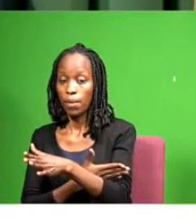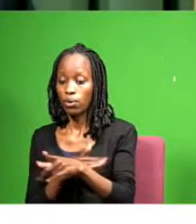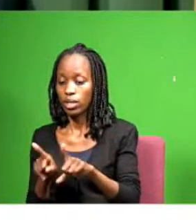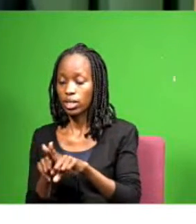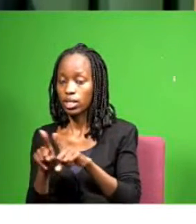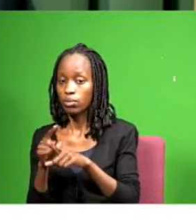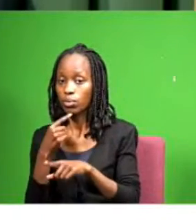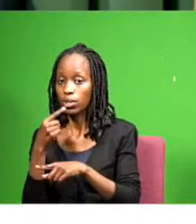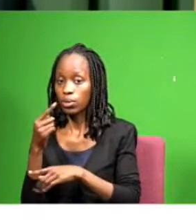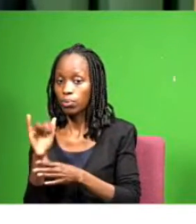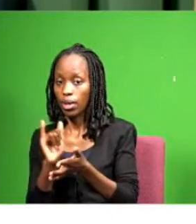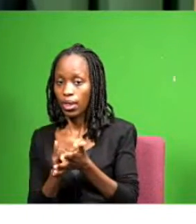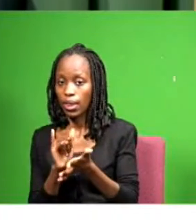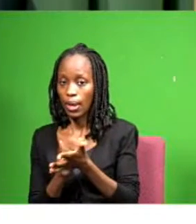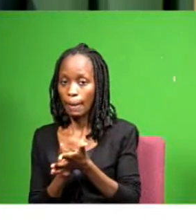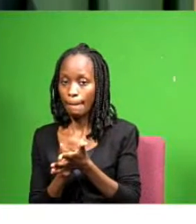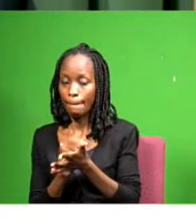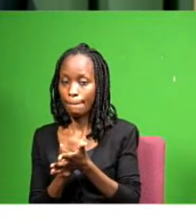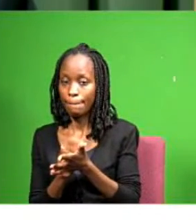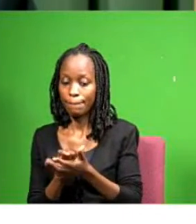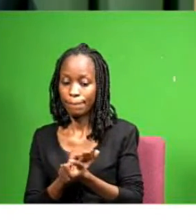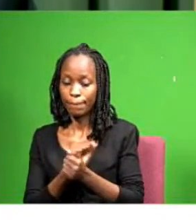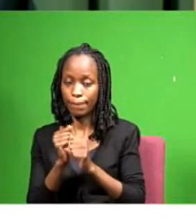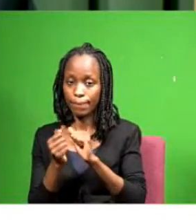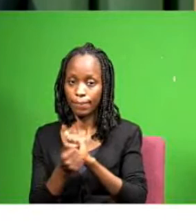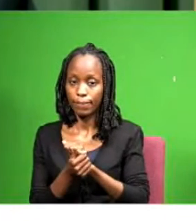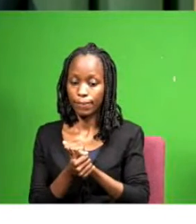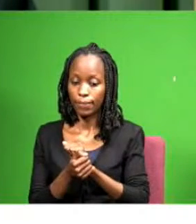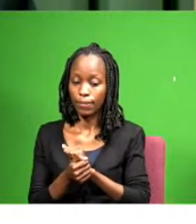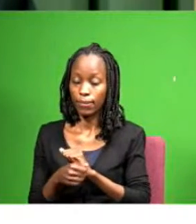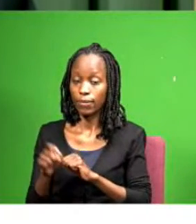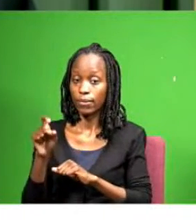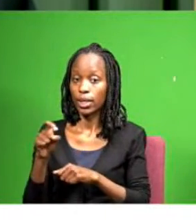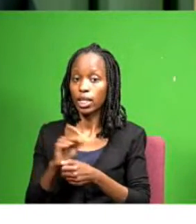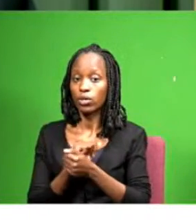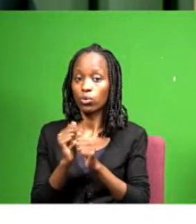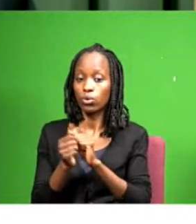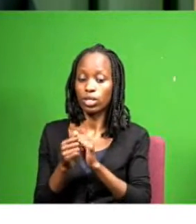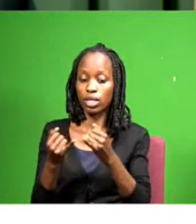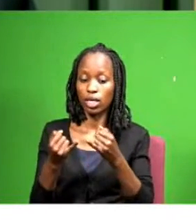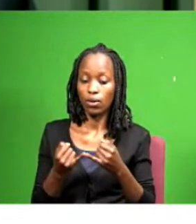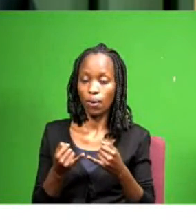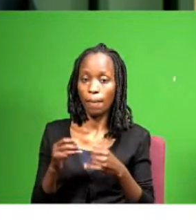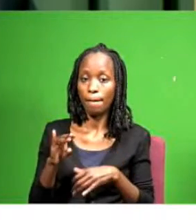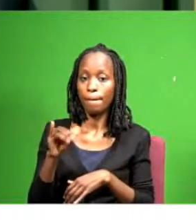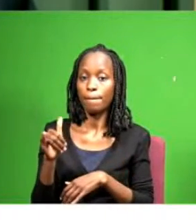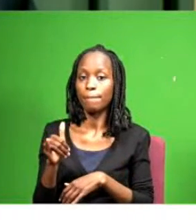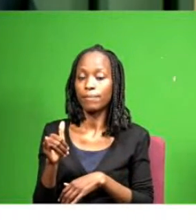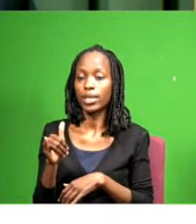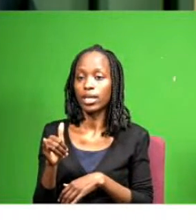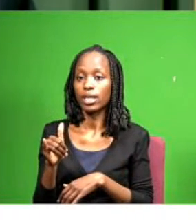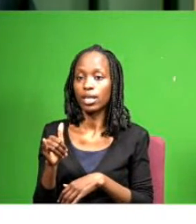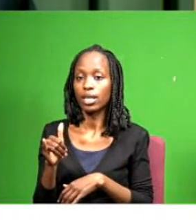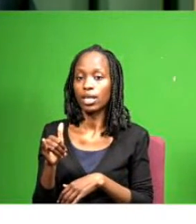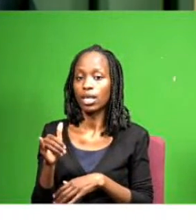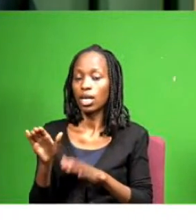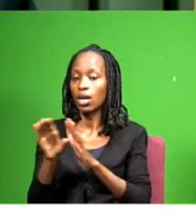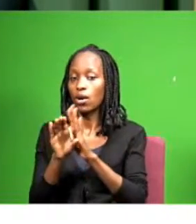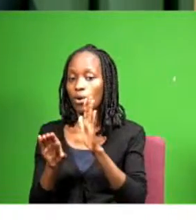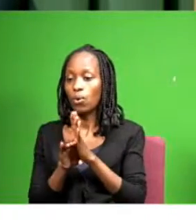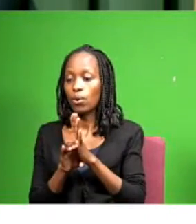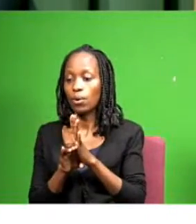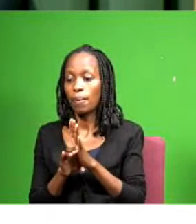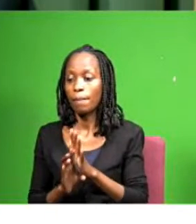that unamendable provisions are subject to changes introduced by extra constitutional forces, read